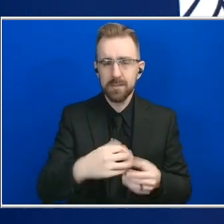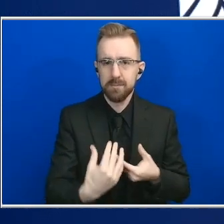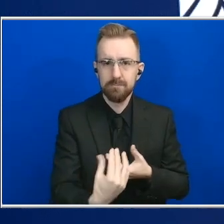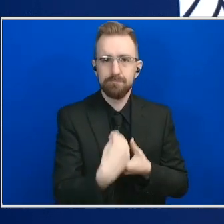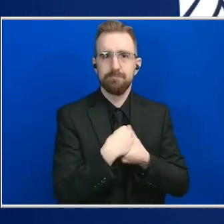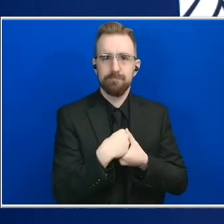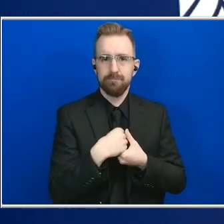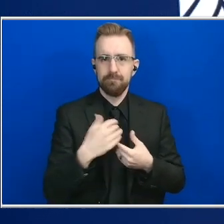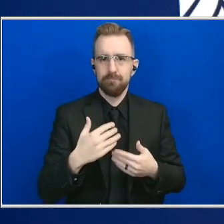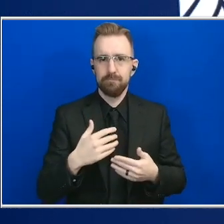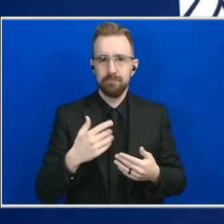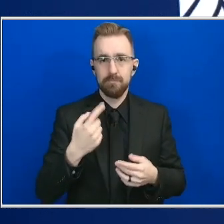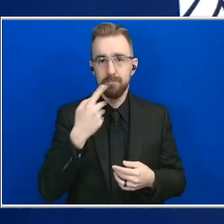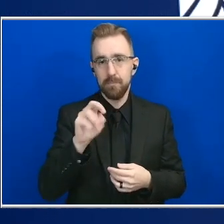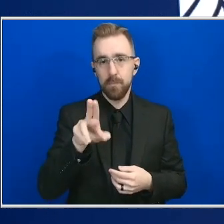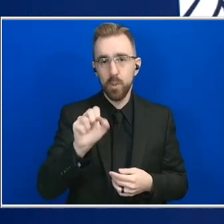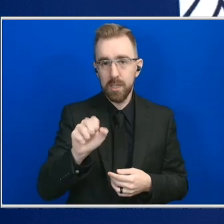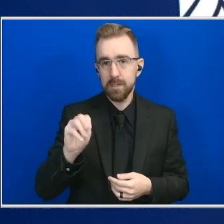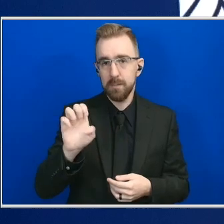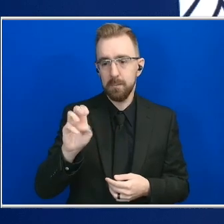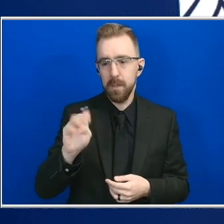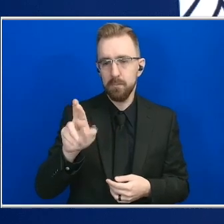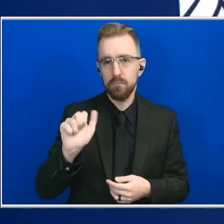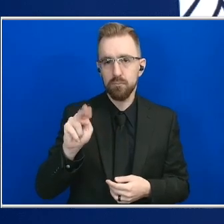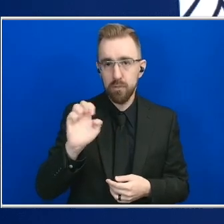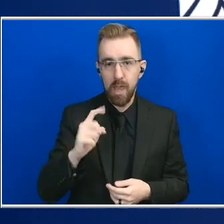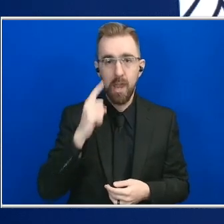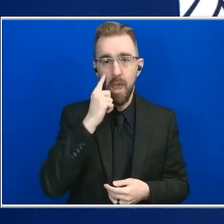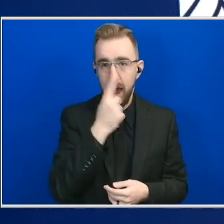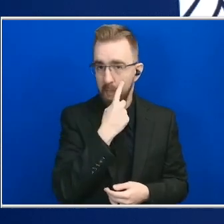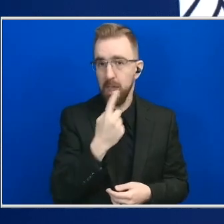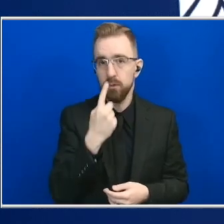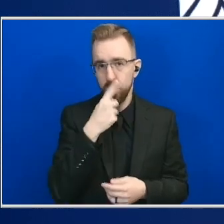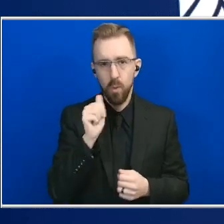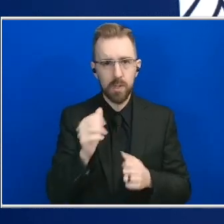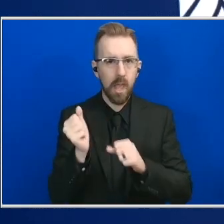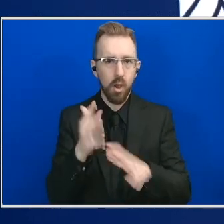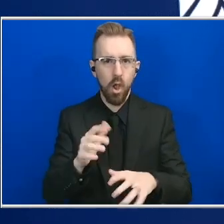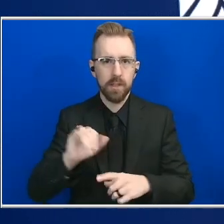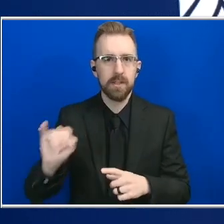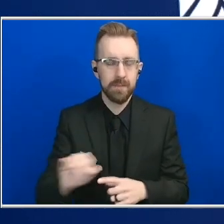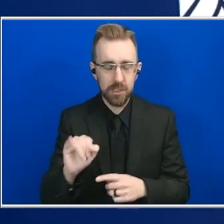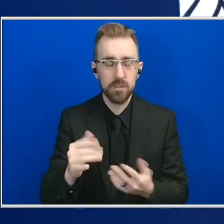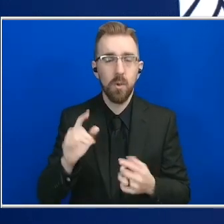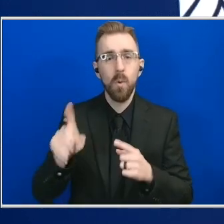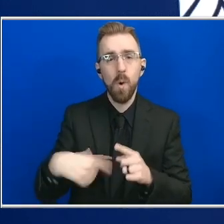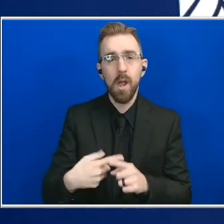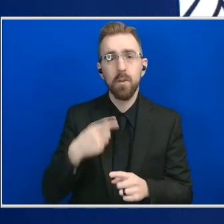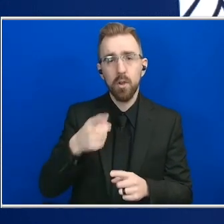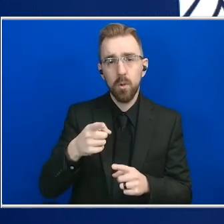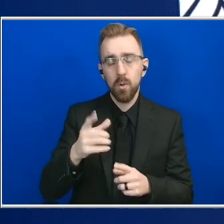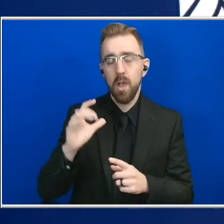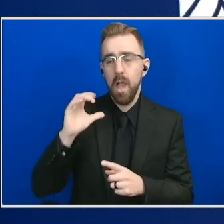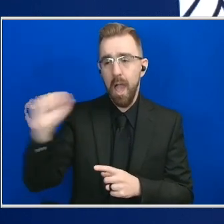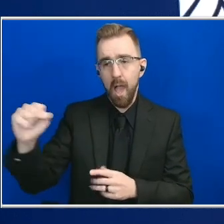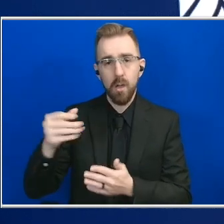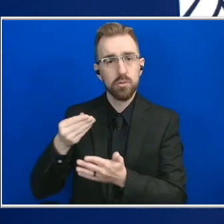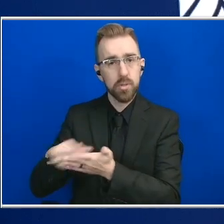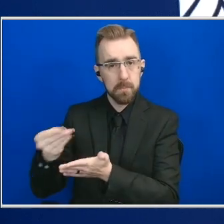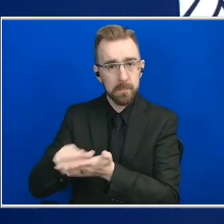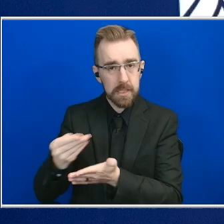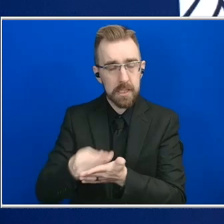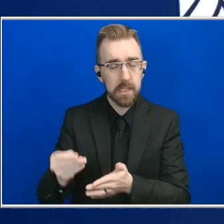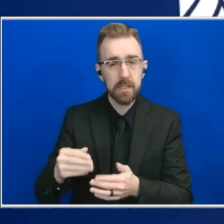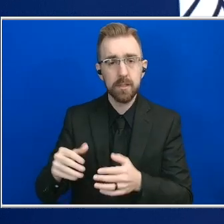membranes, into your eyes, into your nose, where we know it can cause infection. And so I think when you are out, when you are shopping, when you are out at gatherings,